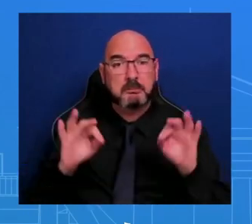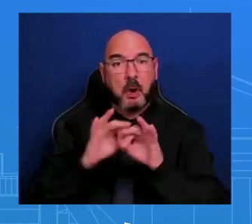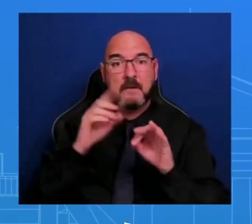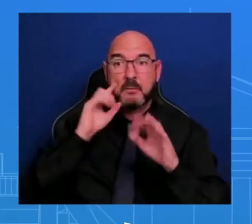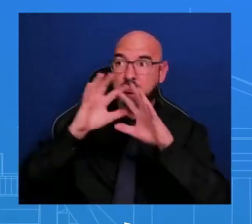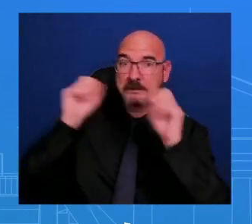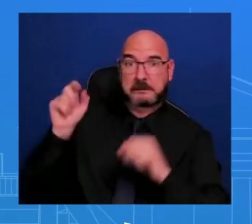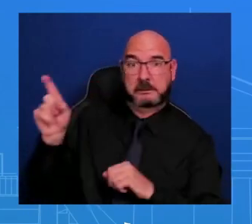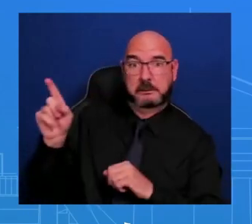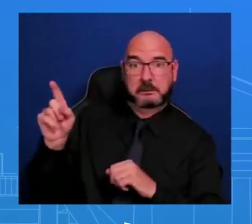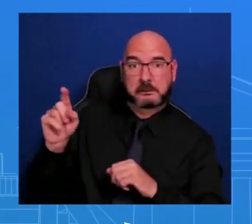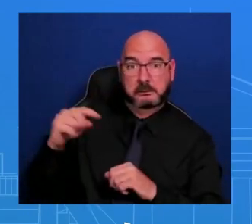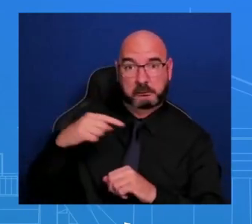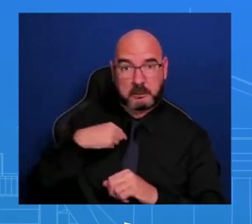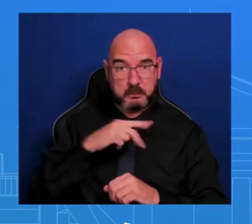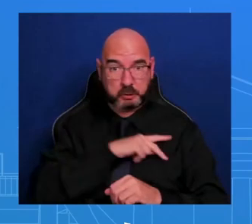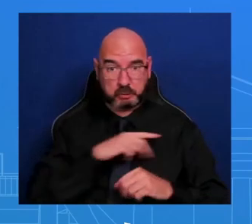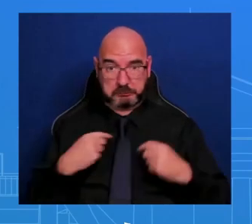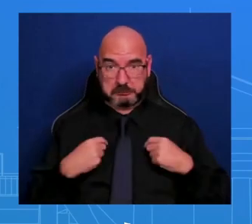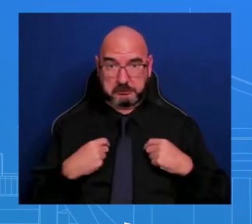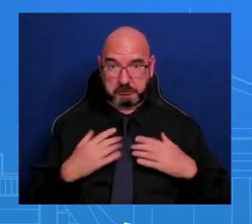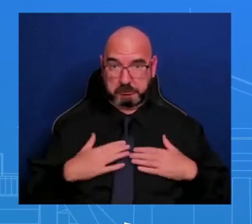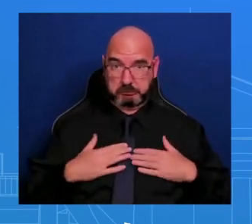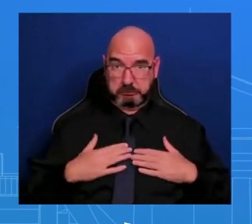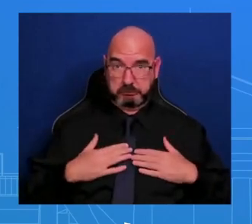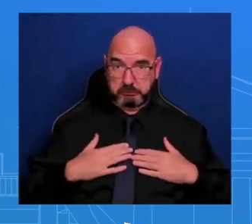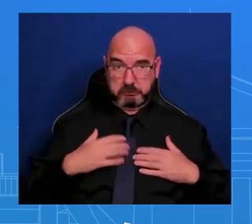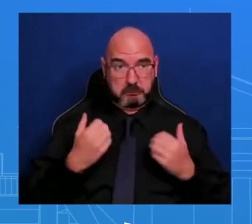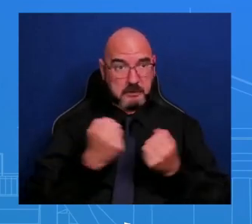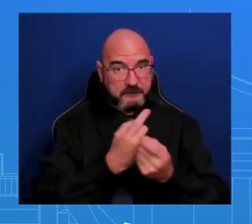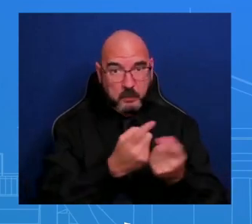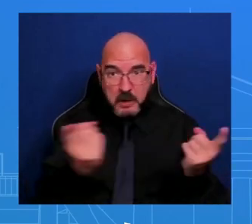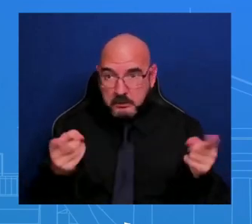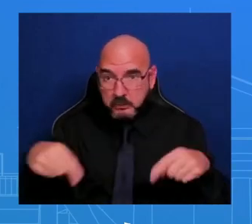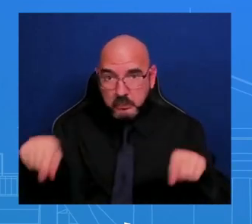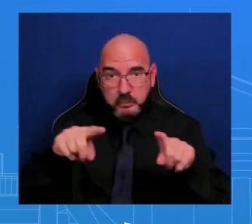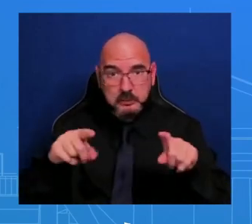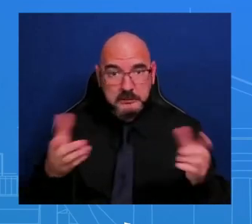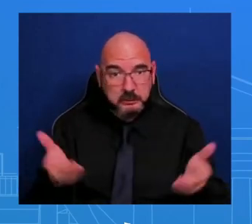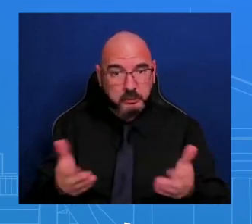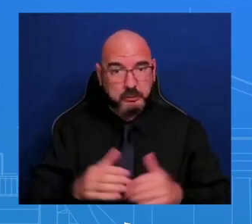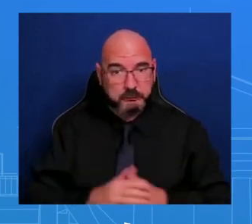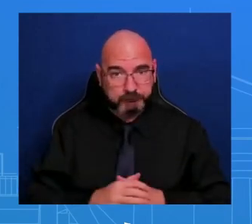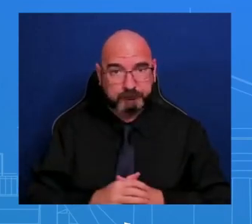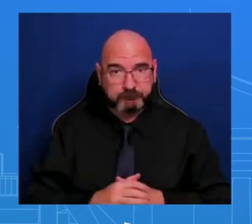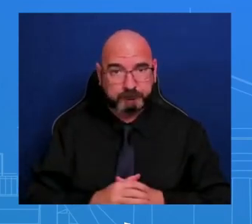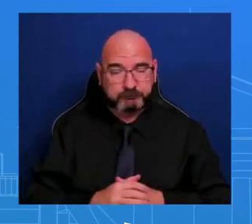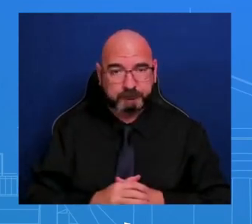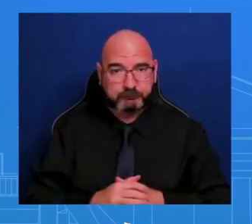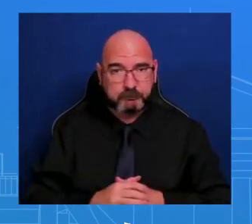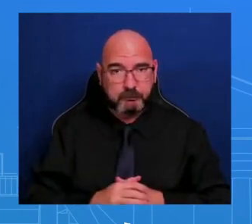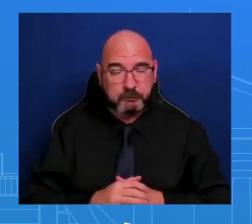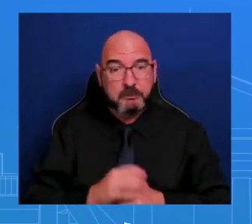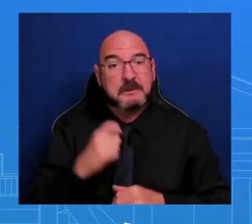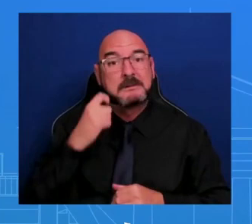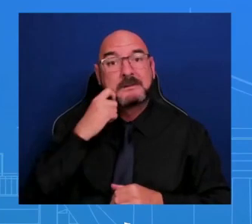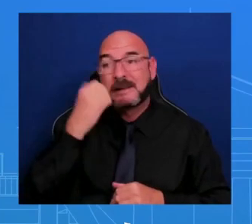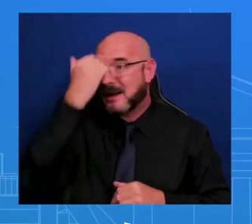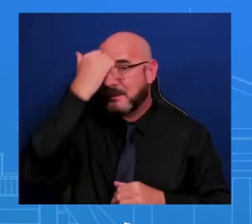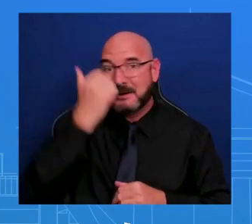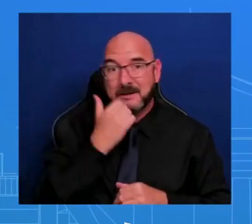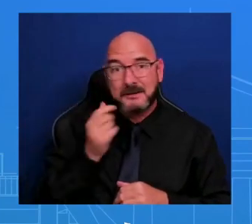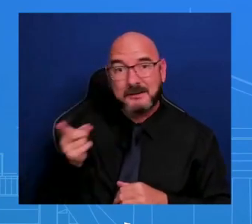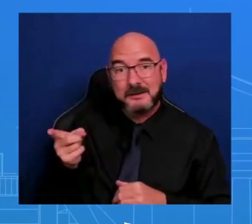administration. Following the Hamas terror attacks in Israel, which were the deadliest for Jews since the Holocaust,